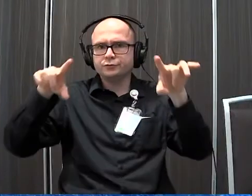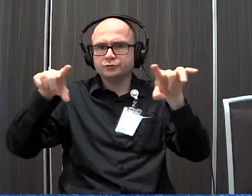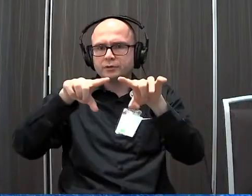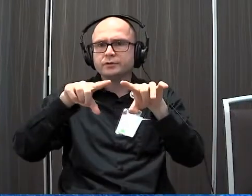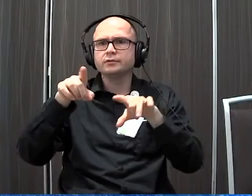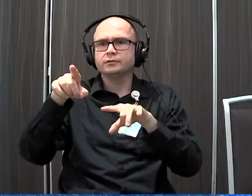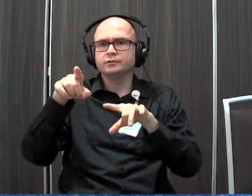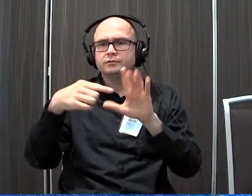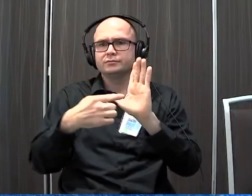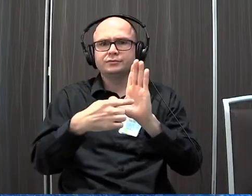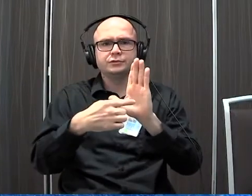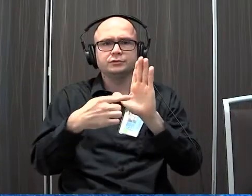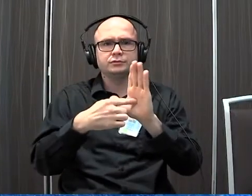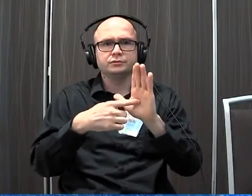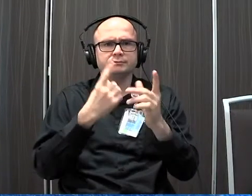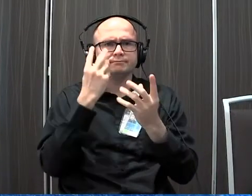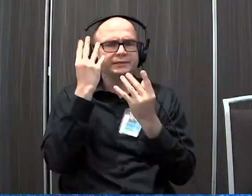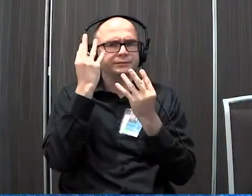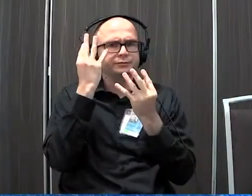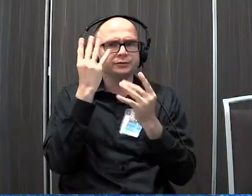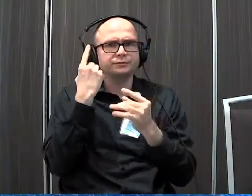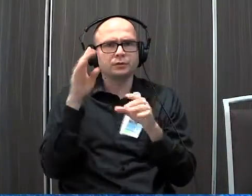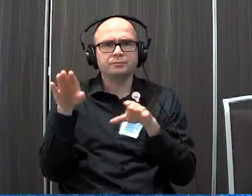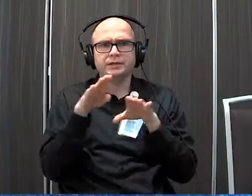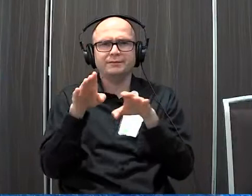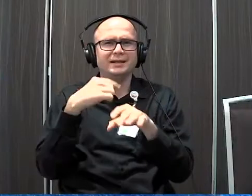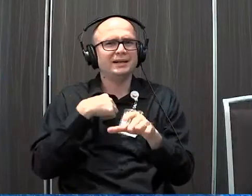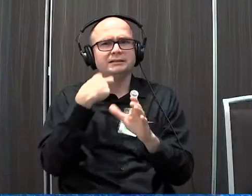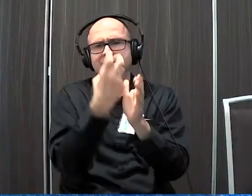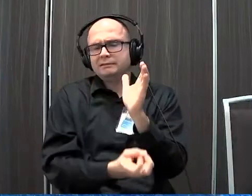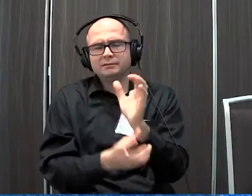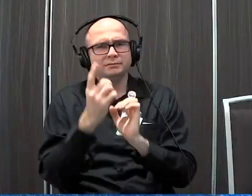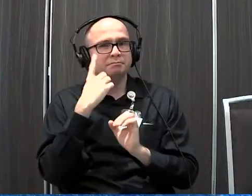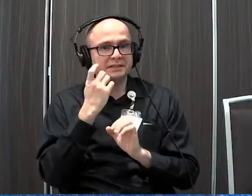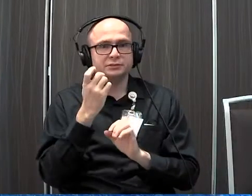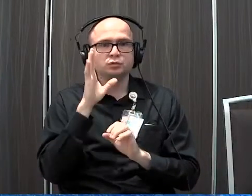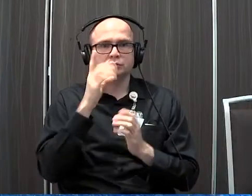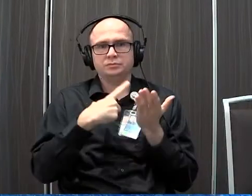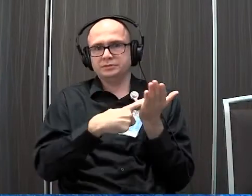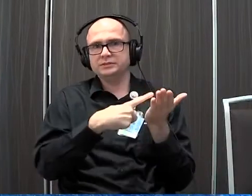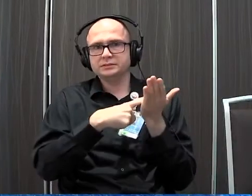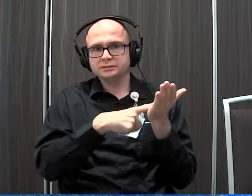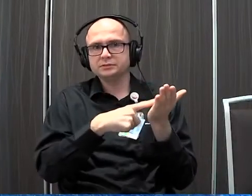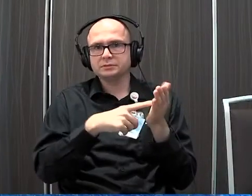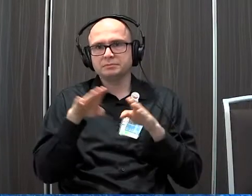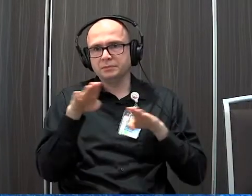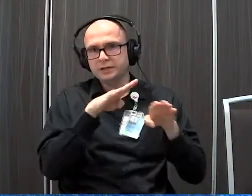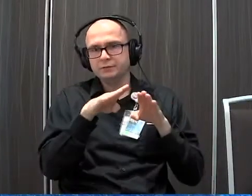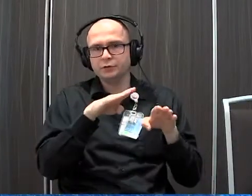some additional considerations for behavior. And I won't go too much into that because we will be talking about this in the behavior